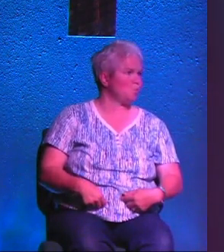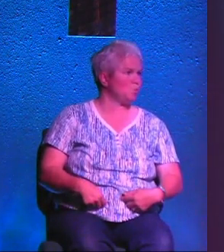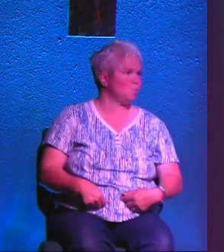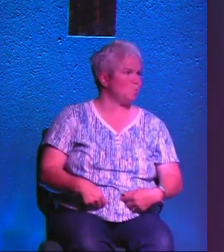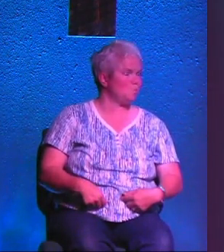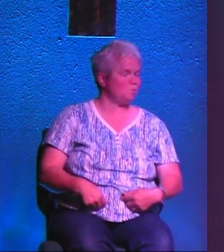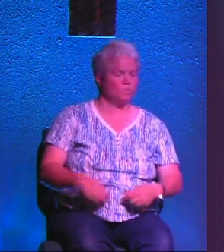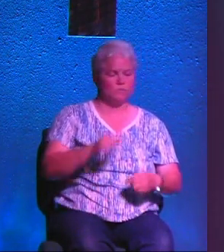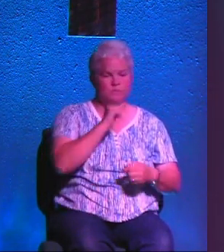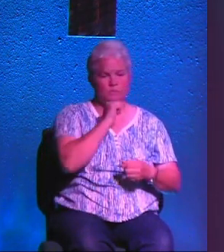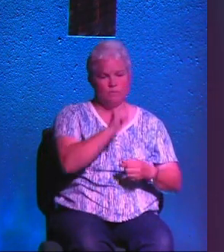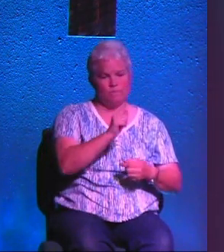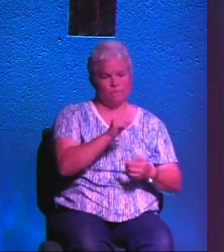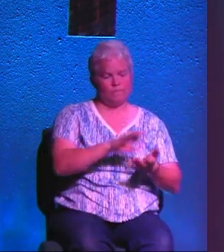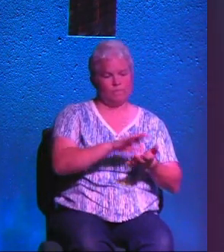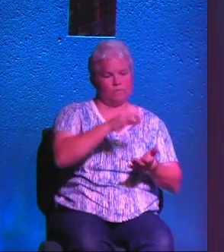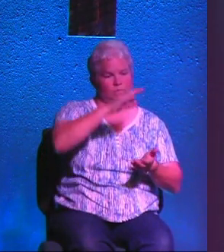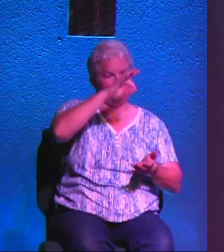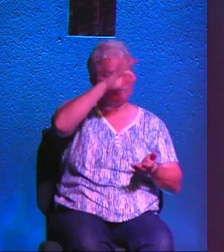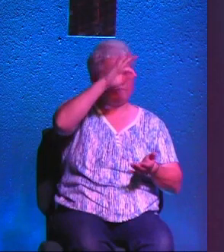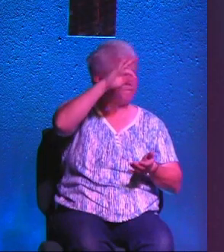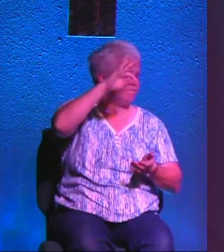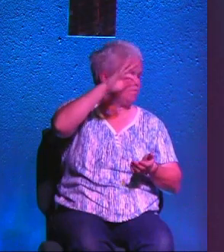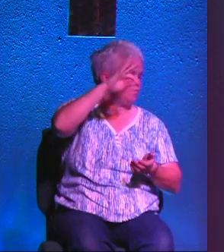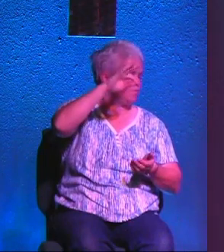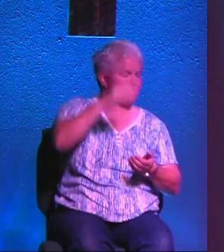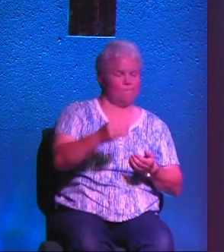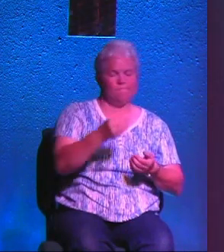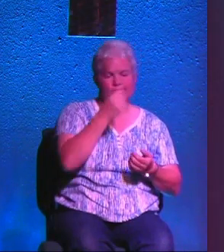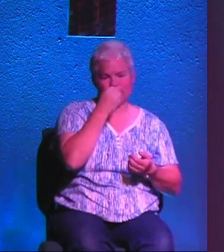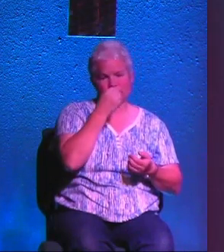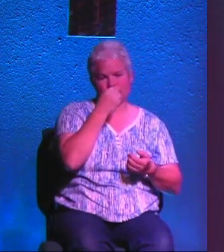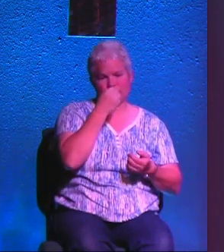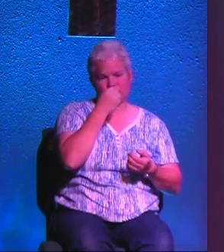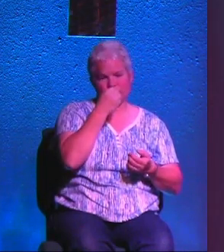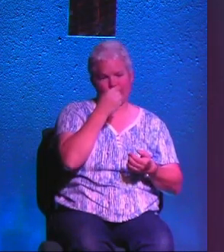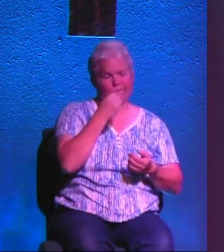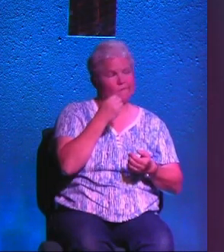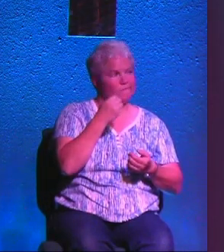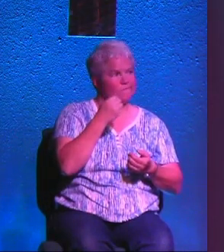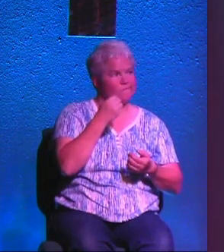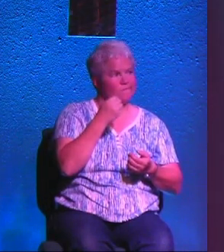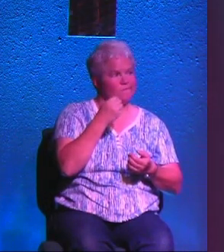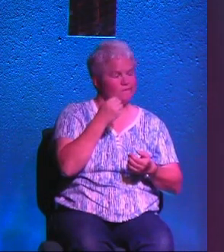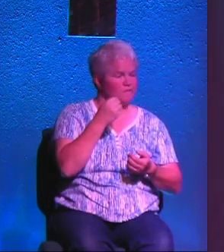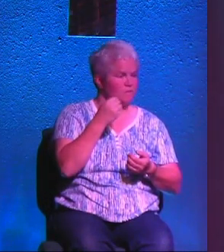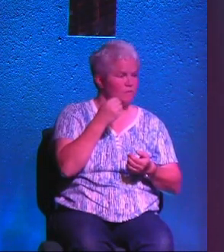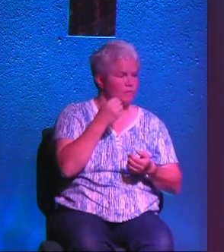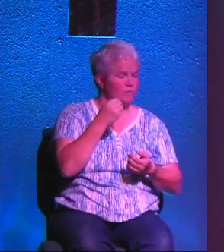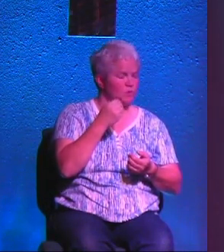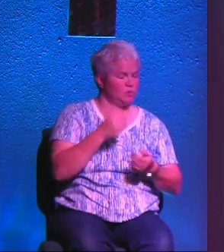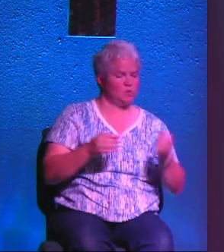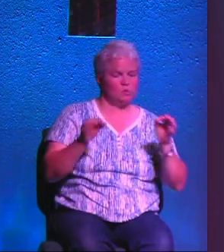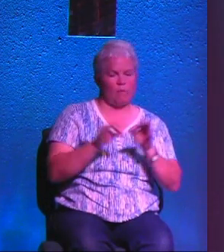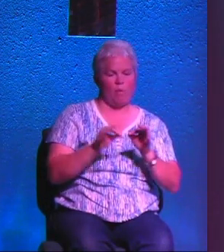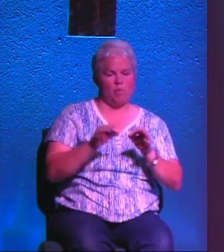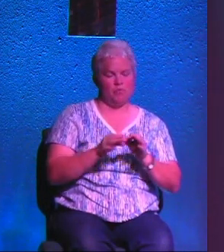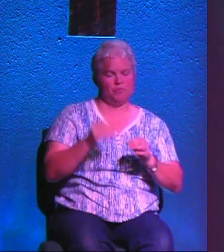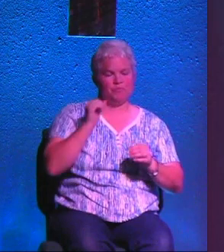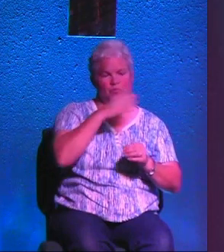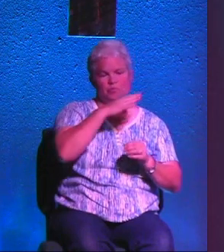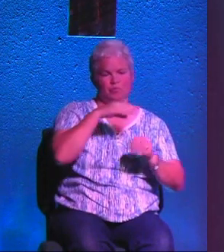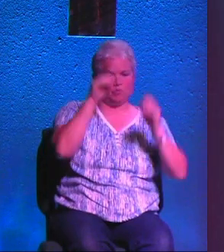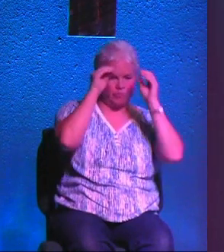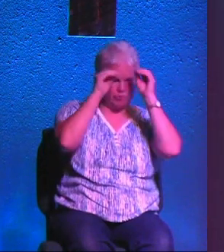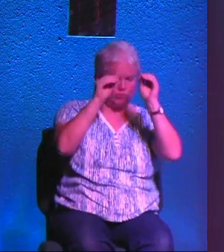have to understand there's not the spiritual component to food or the absence of that food that these false